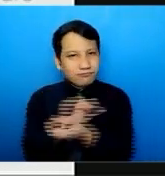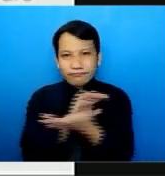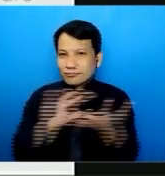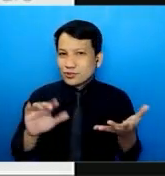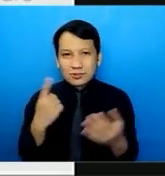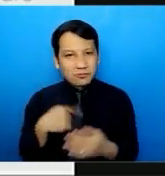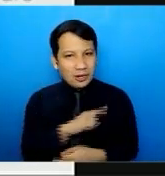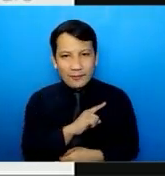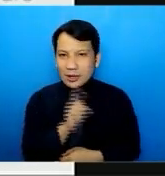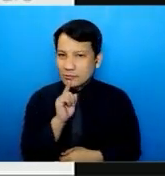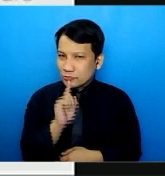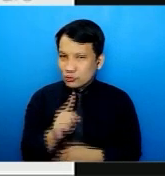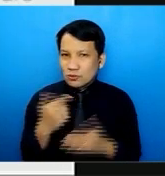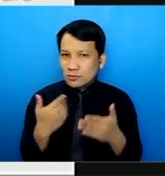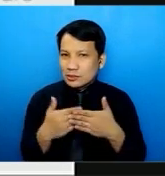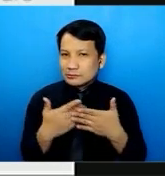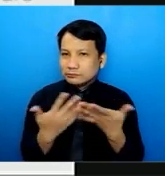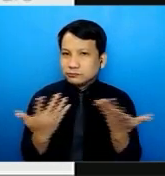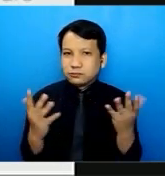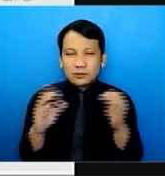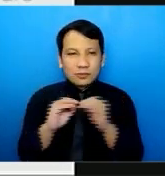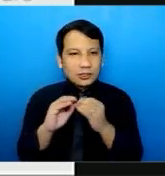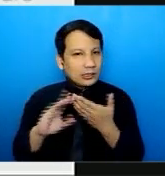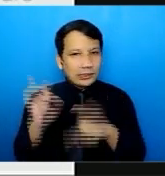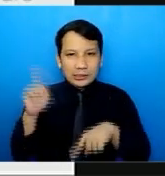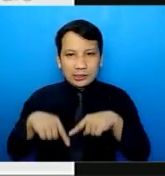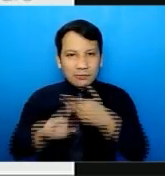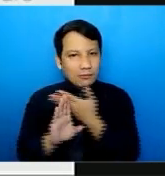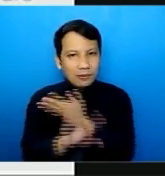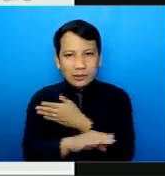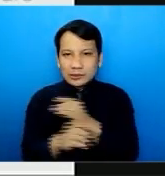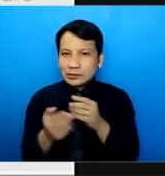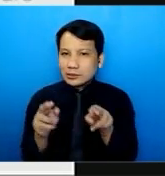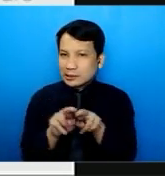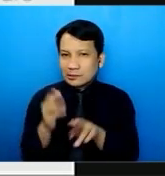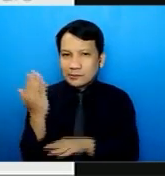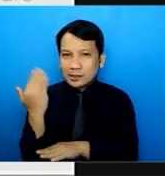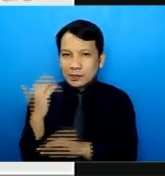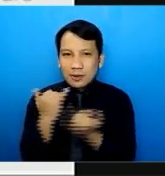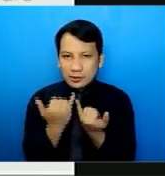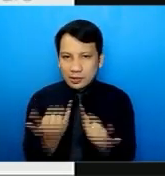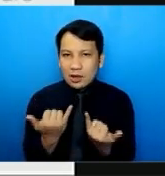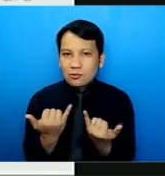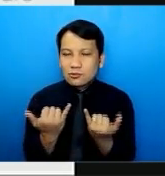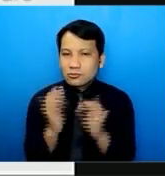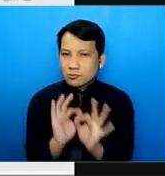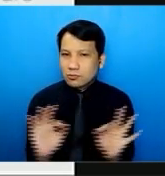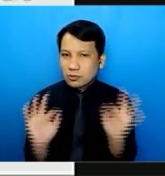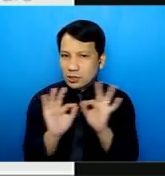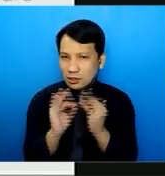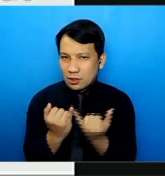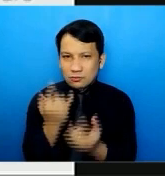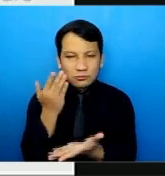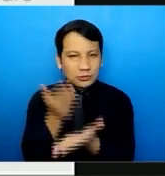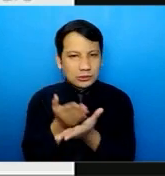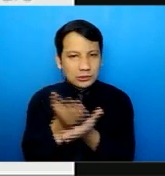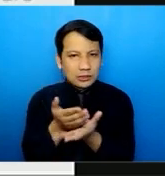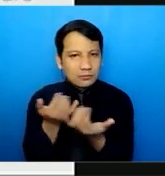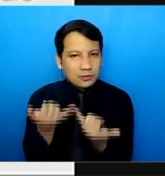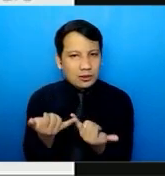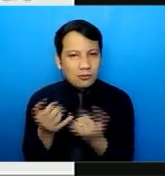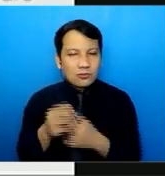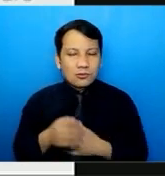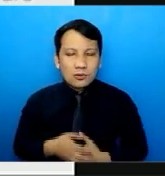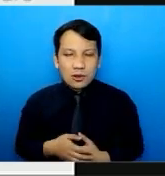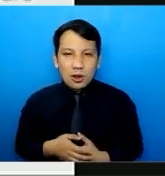are close to the point of no return. This needs to stop immediately.